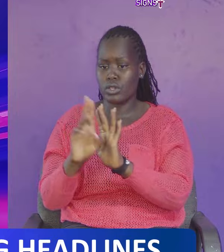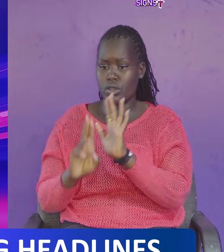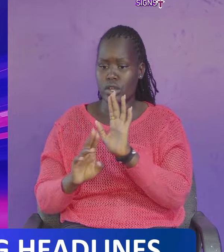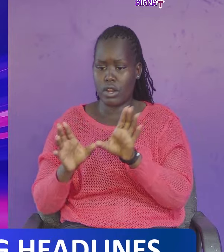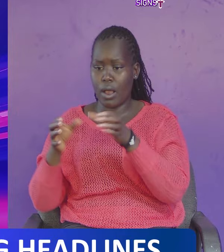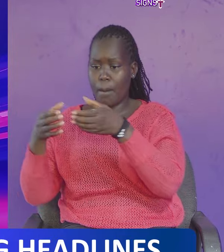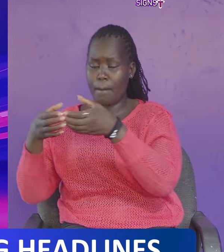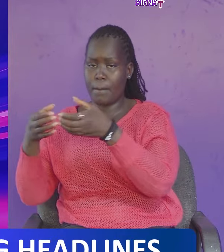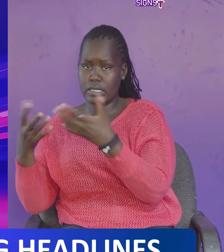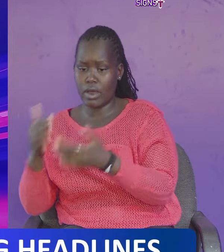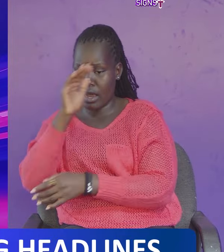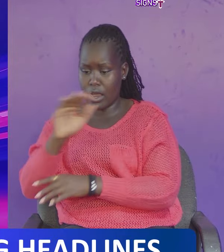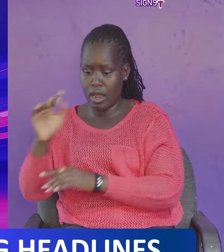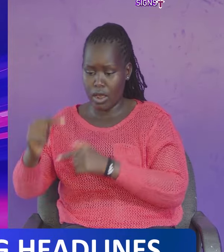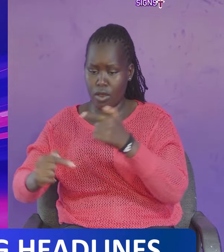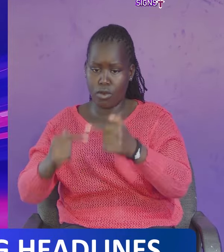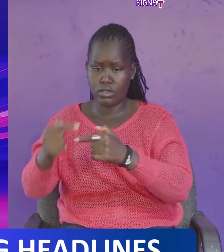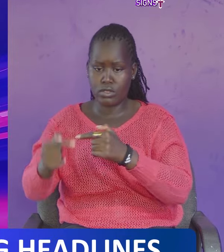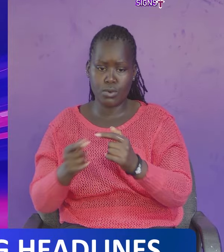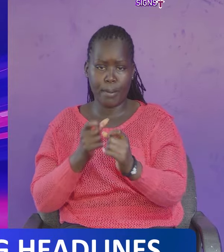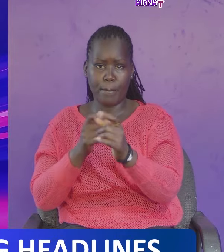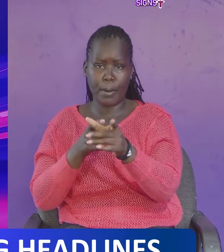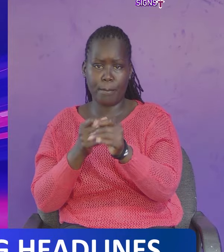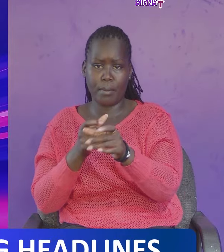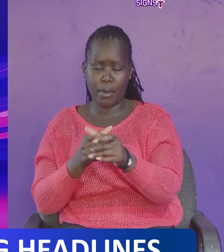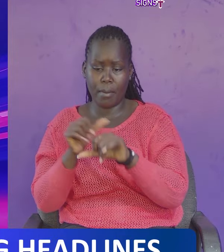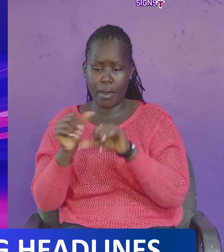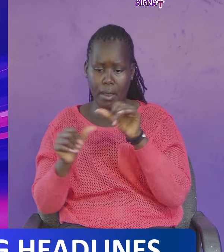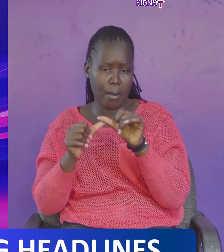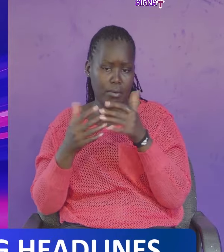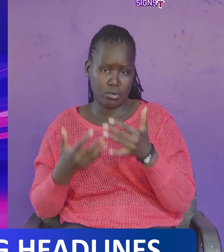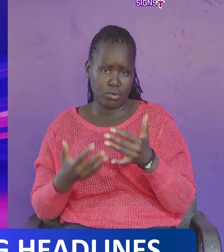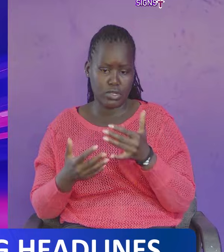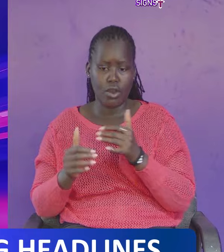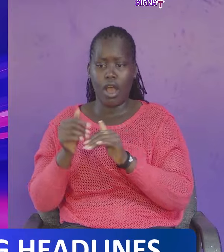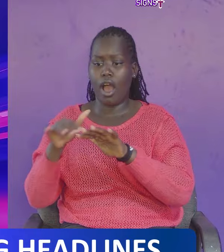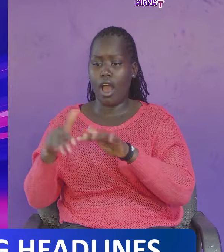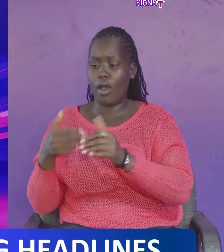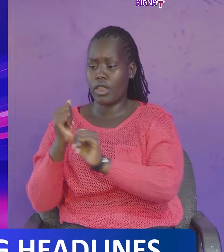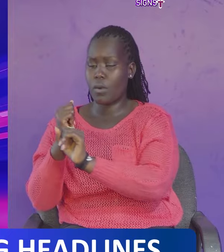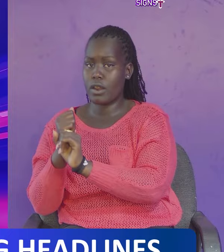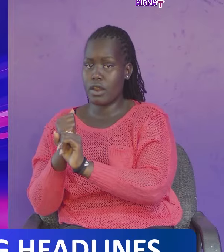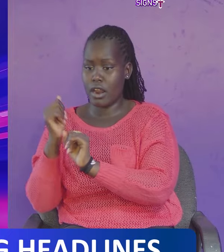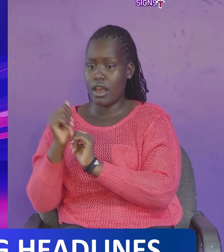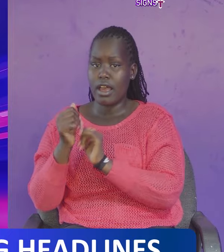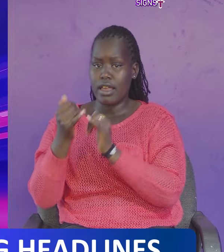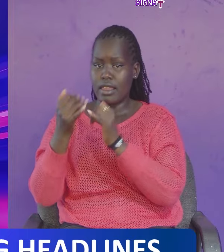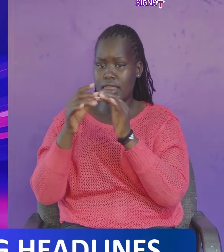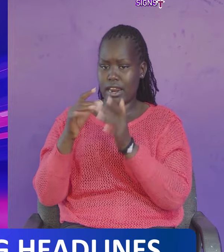in parliament continues to draw criticism over the manner in which they were conducted. The latest report paints